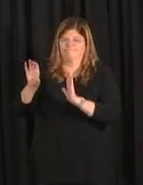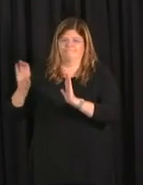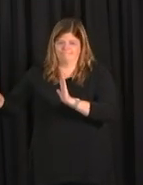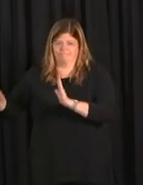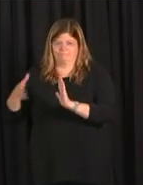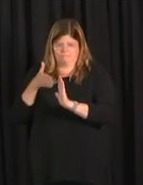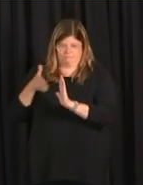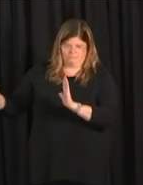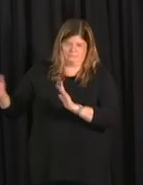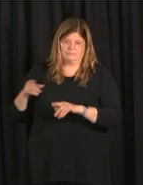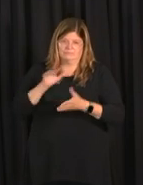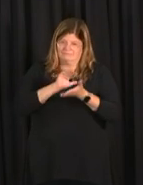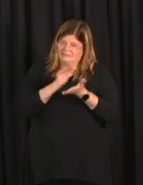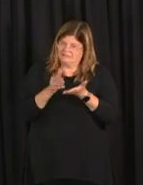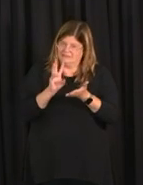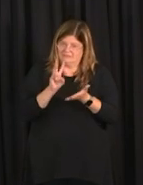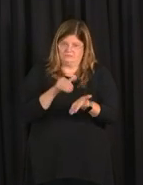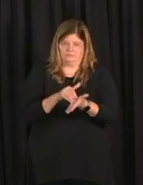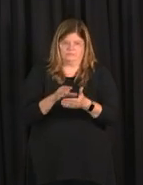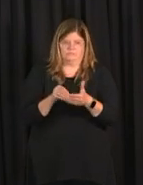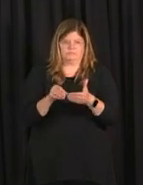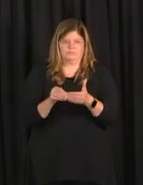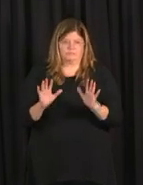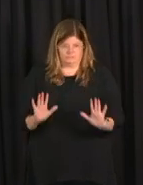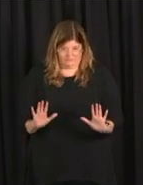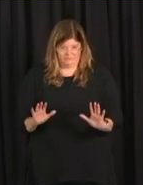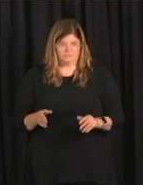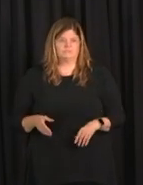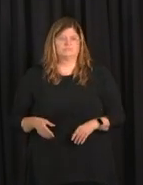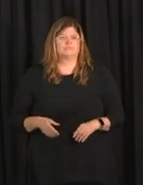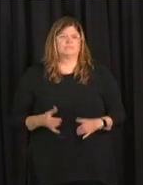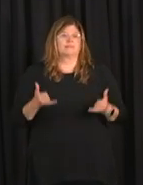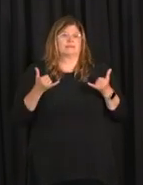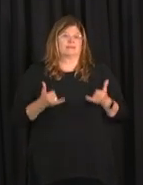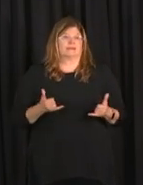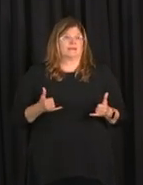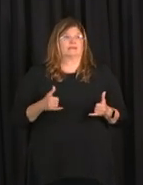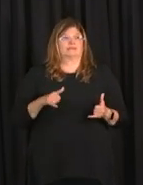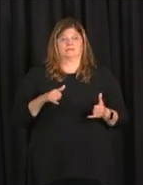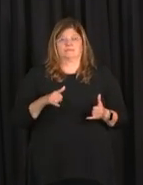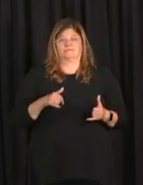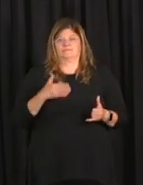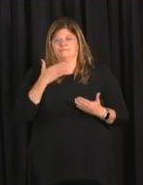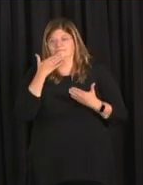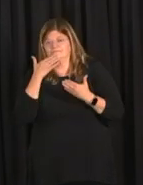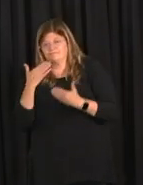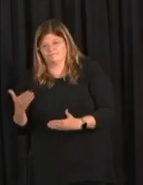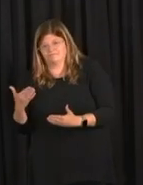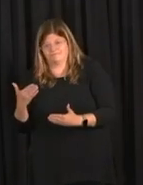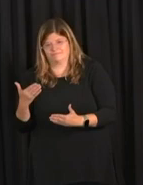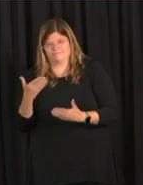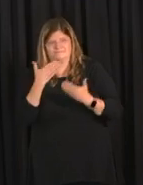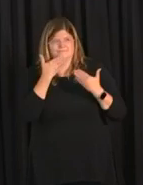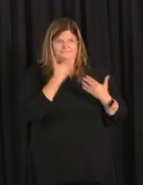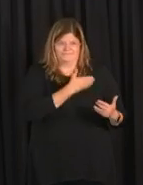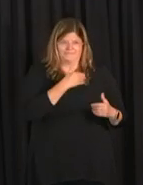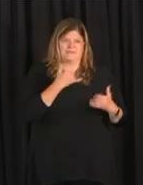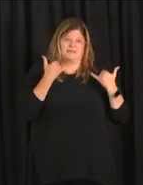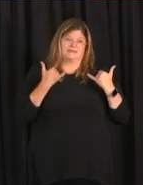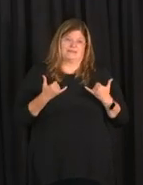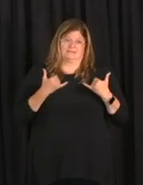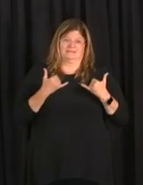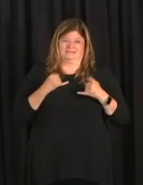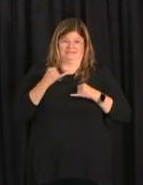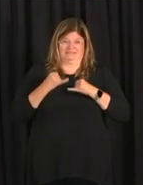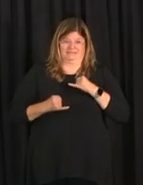$6,000 amount. So, Mayor, that's what we have for the Streetery Winter Ready Grant Program. Thank you. Thank you, John. And